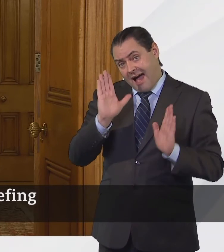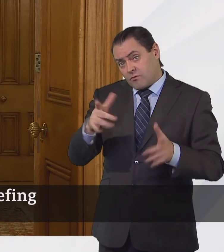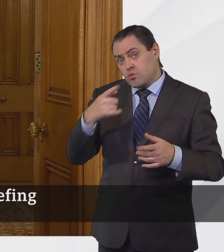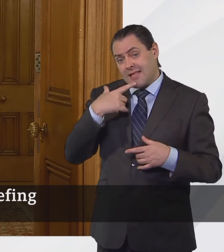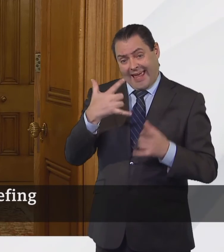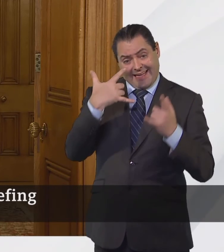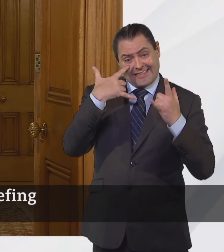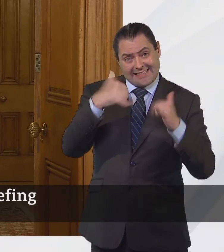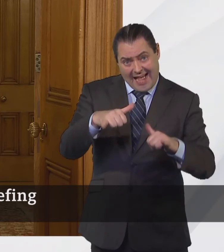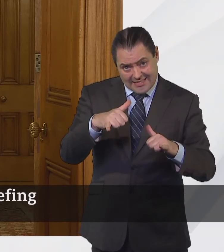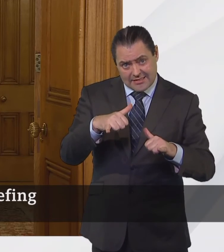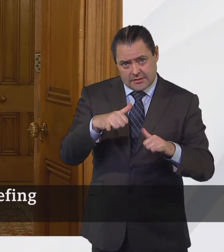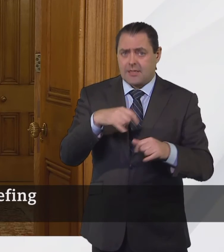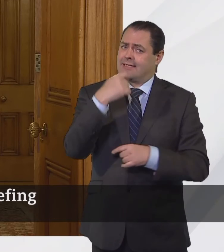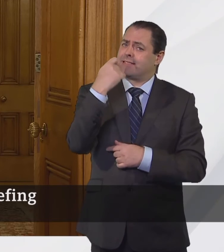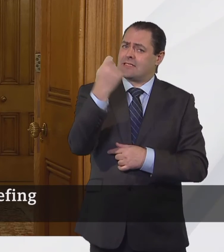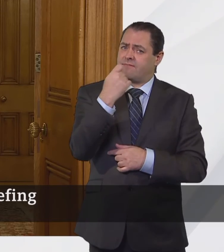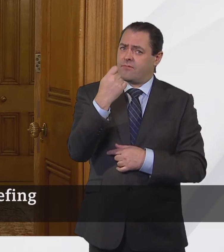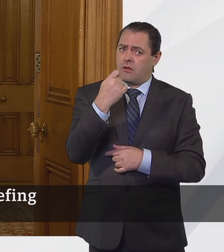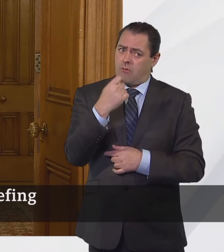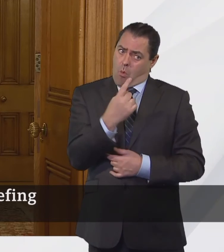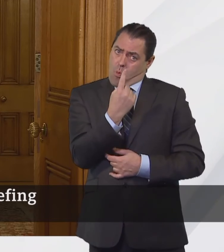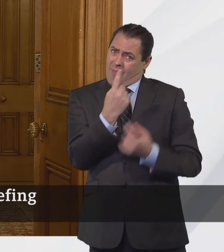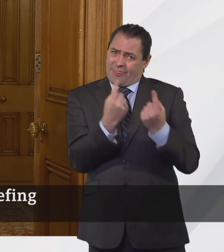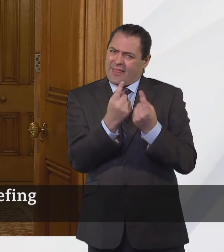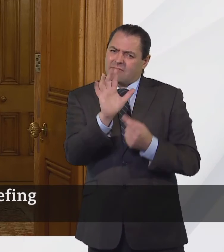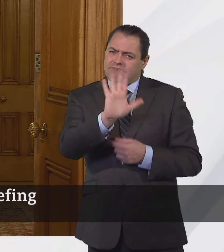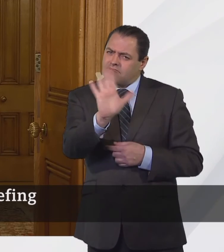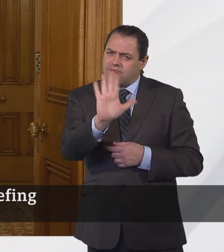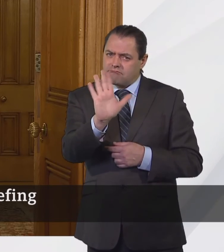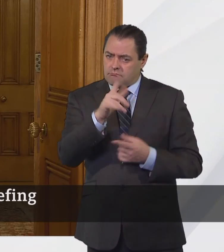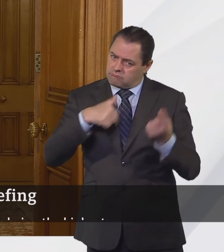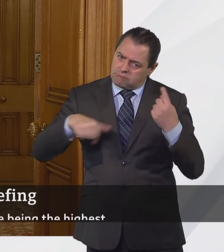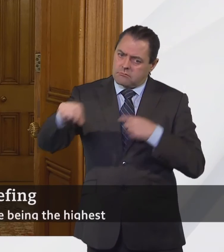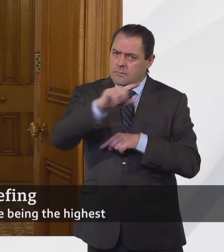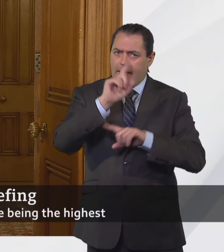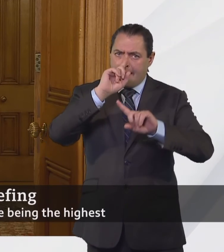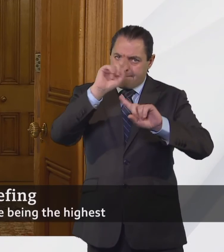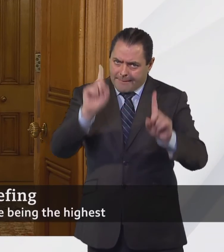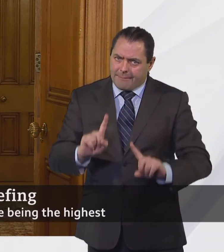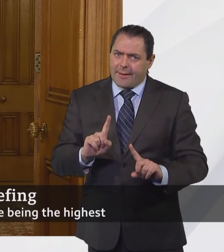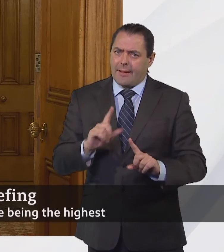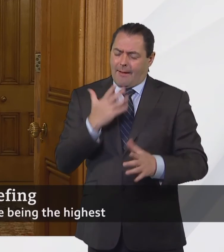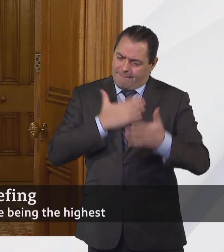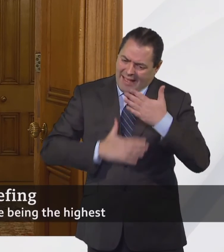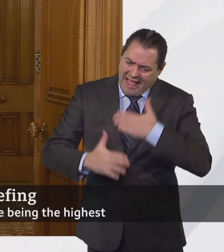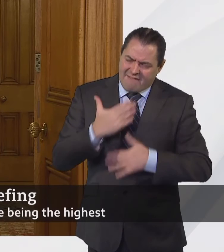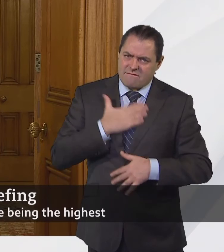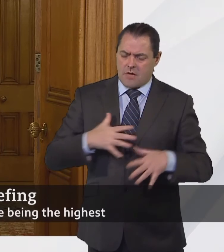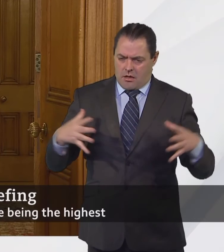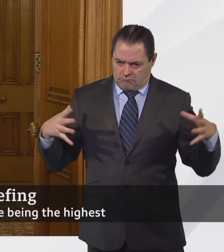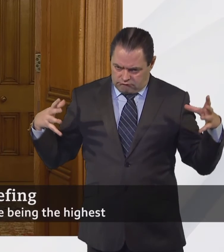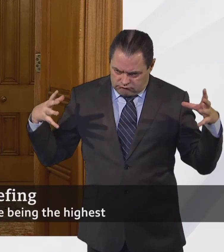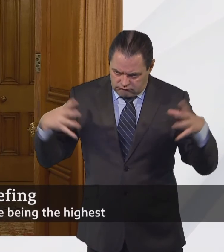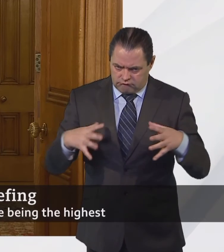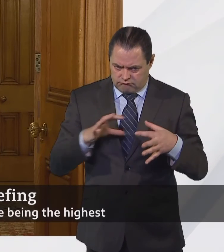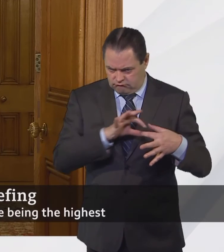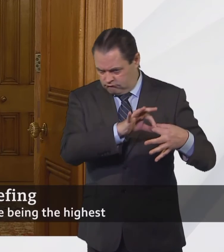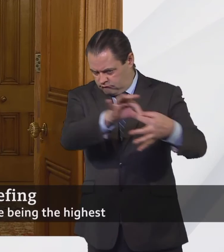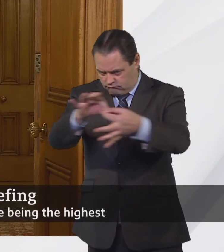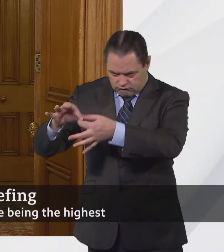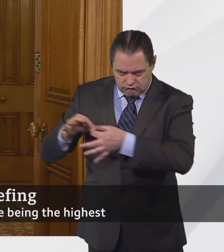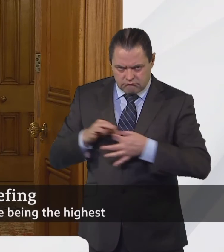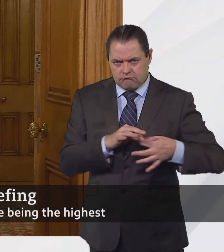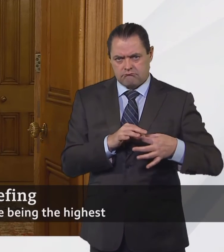was a success in Liverpool. It was the way everybody seems to have pulled together to do the right thing and to get